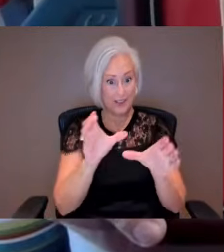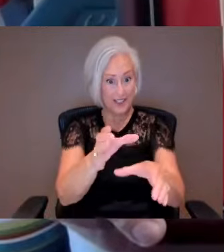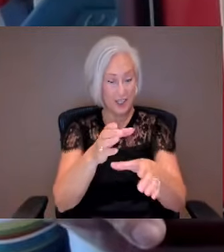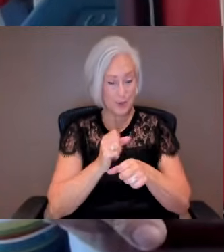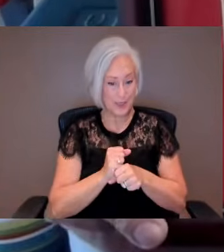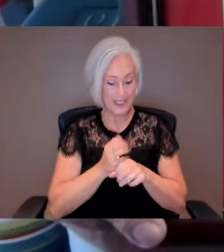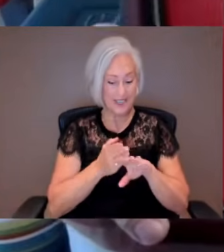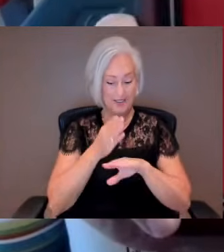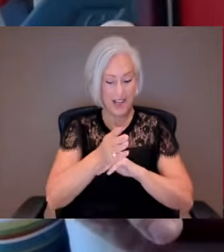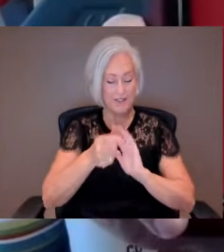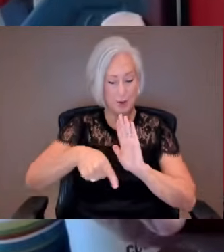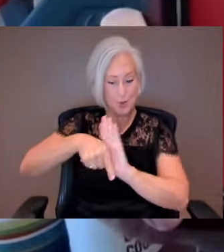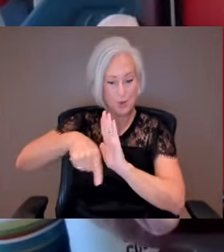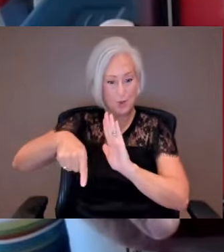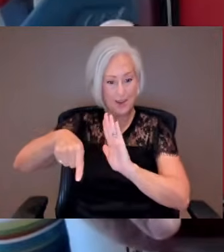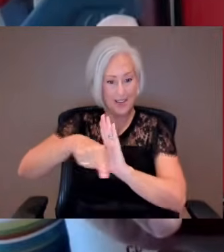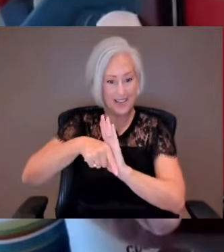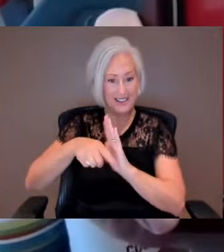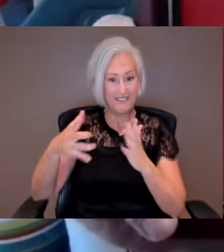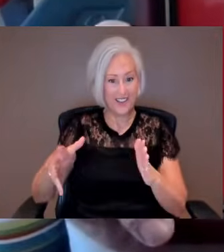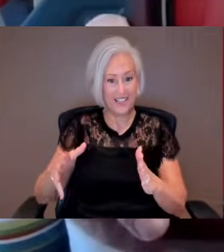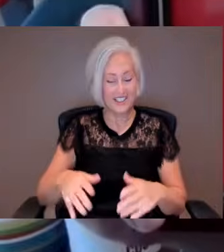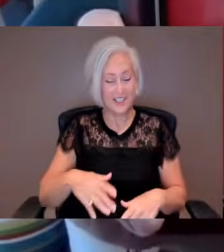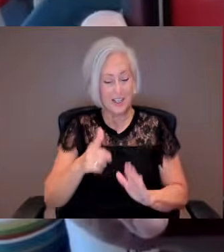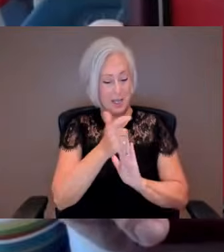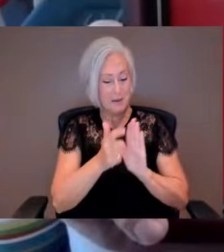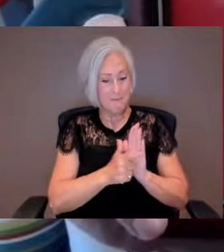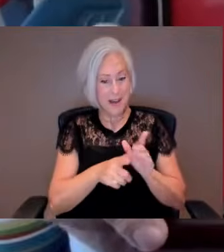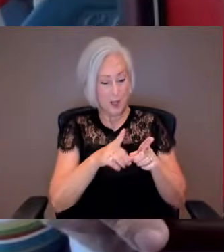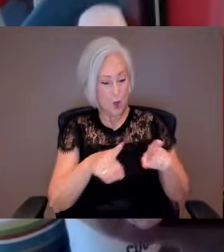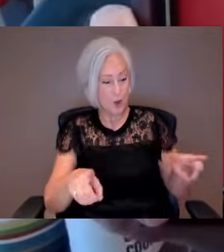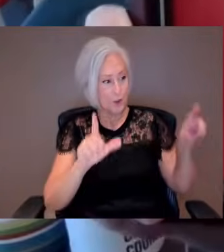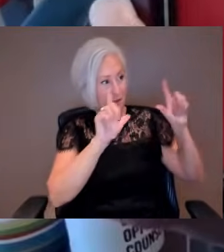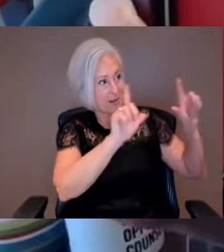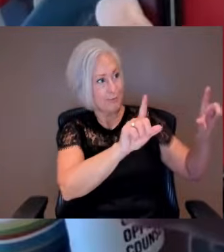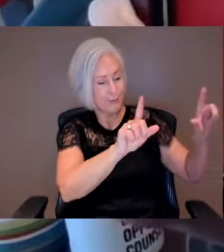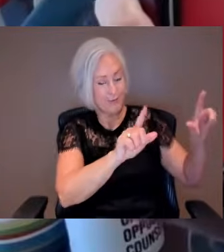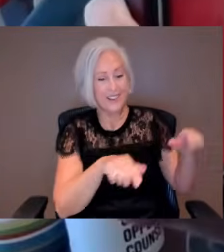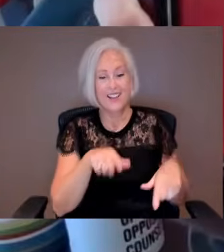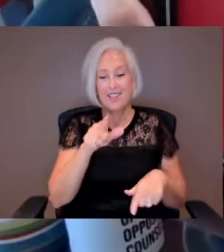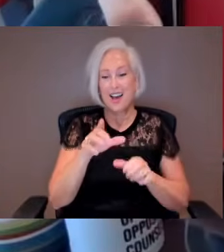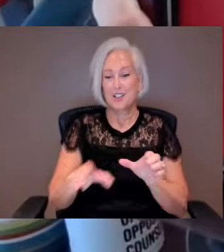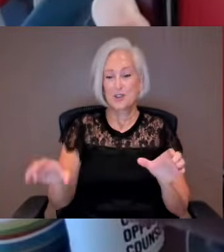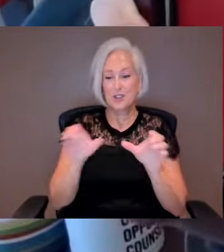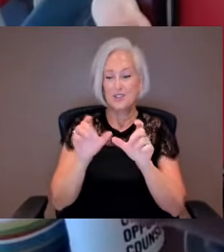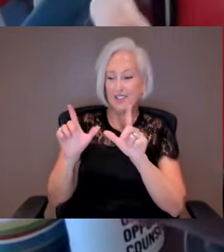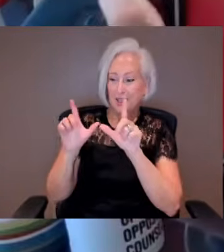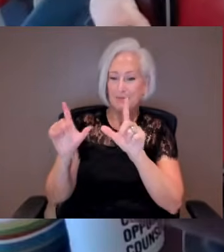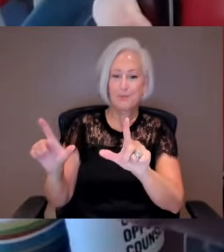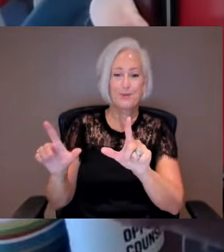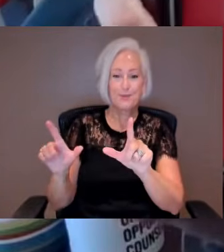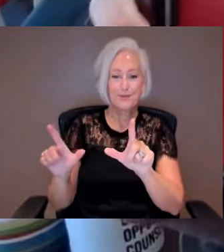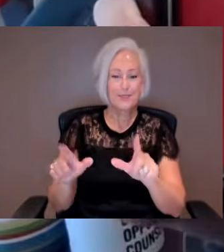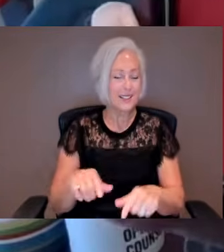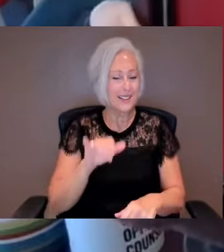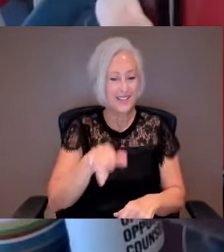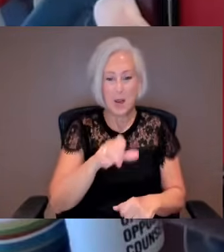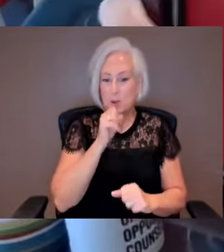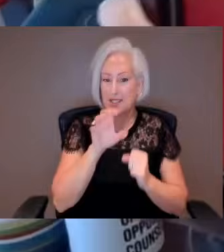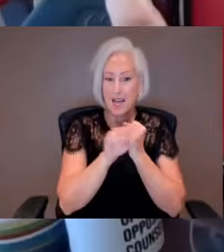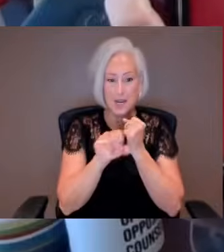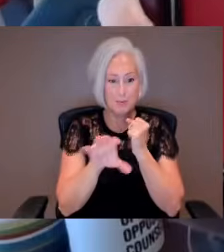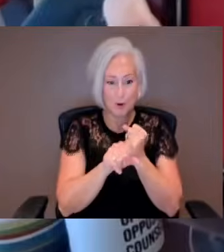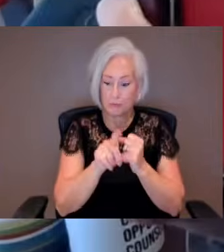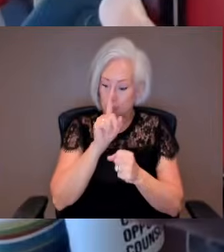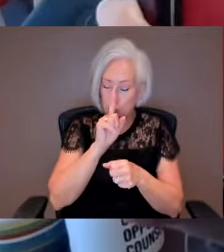the bell, and I do keep it right next to my law degree. And so that wasn't just a promo. I mean, this